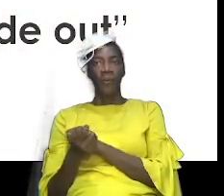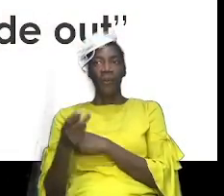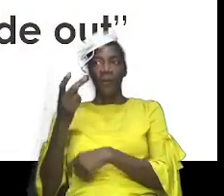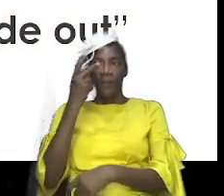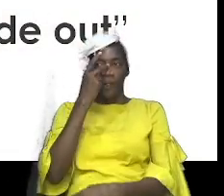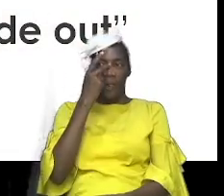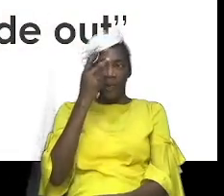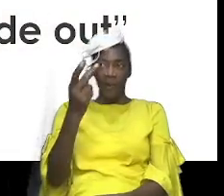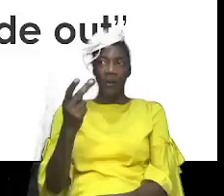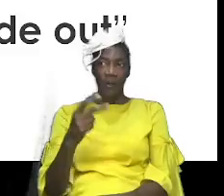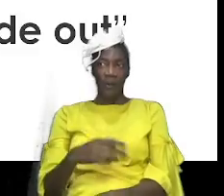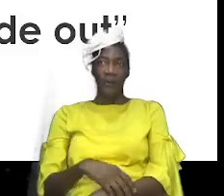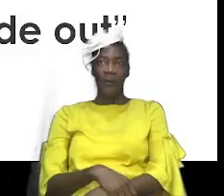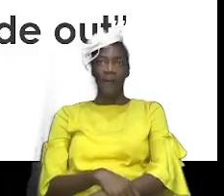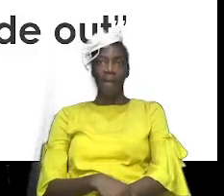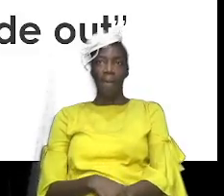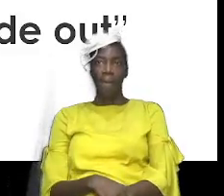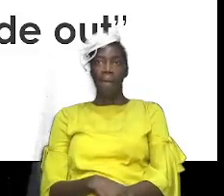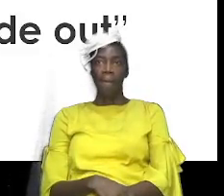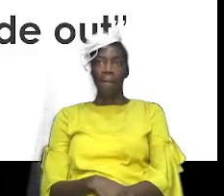at